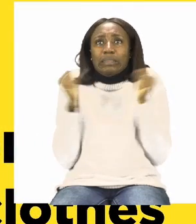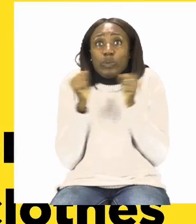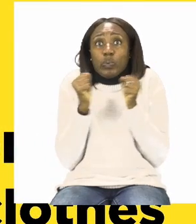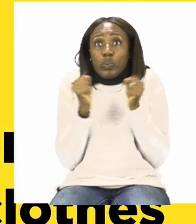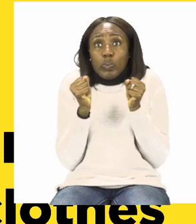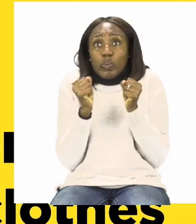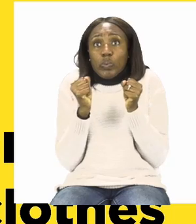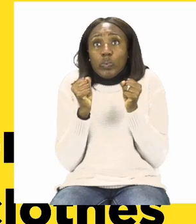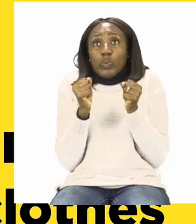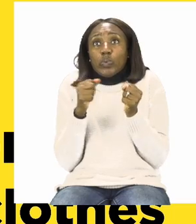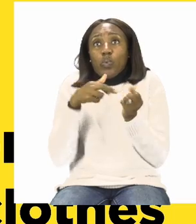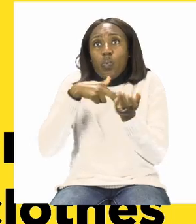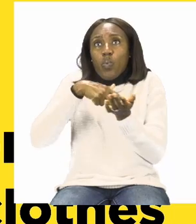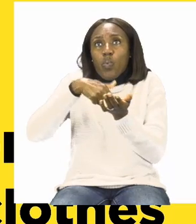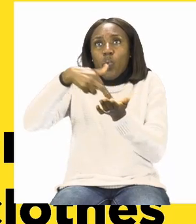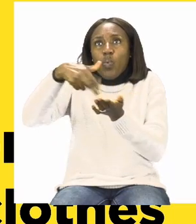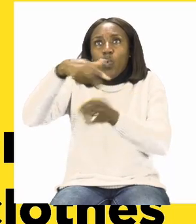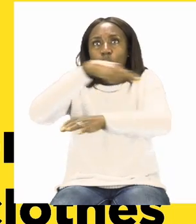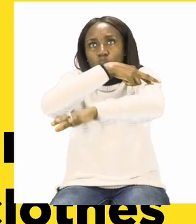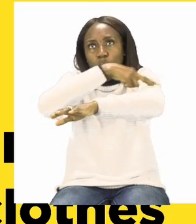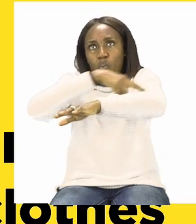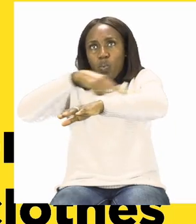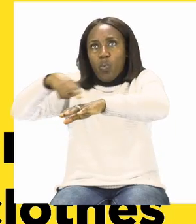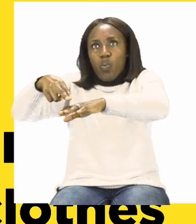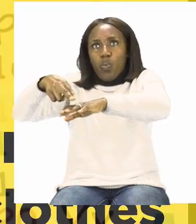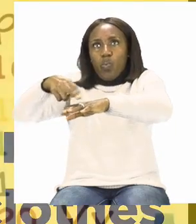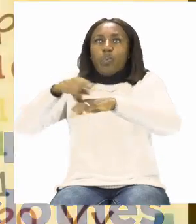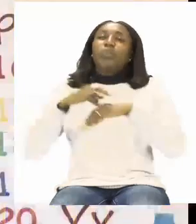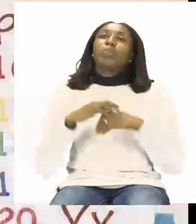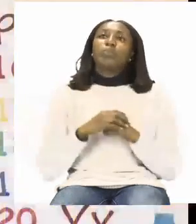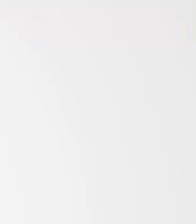clothes and crossing the road.